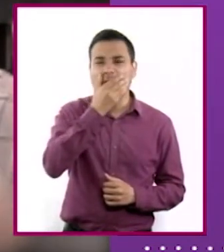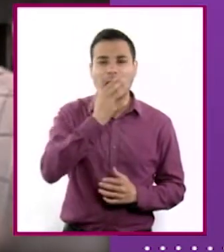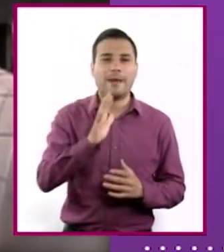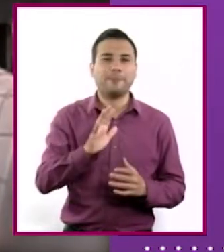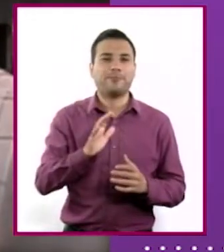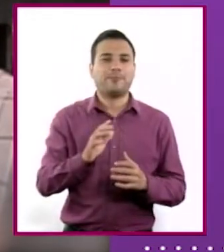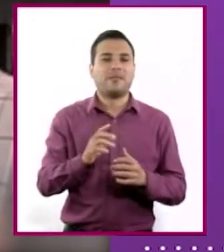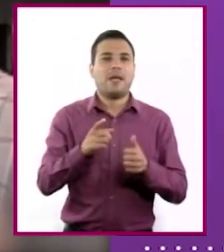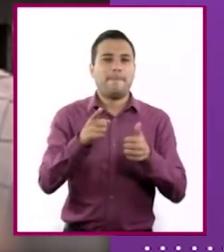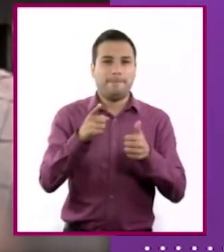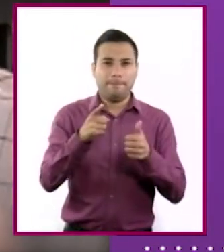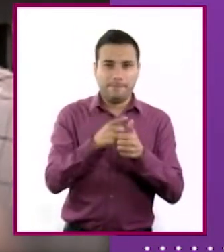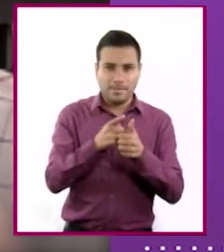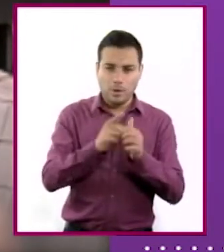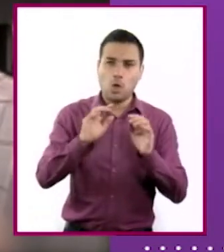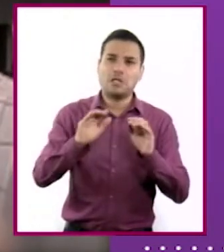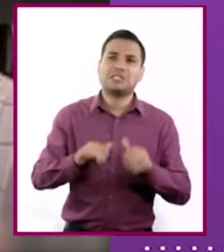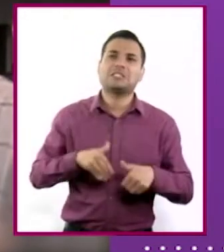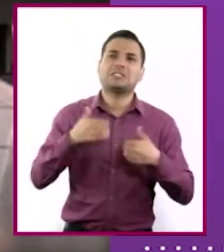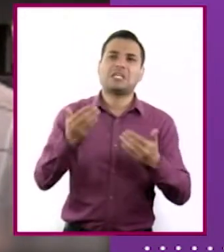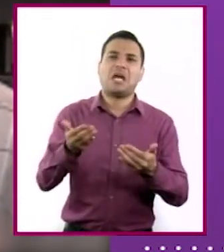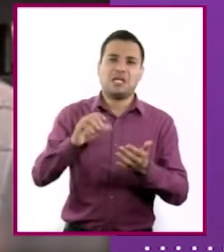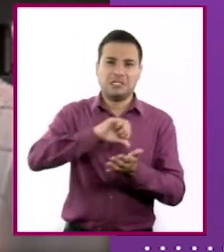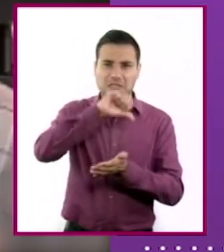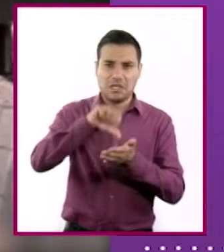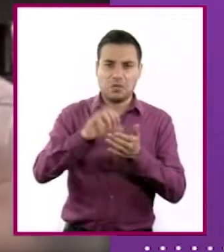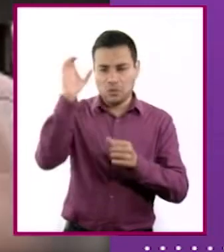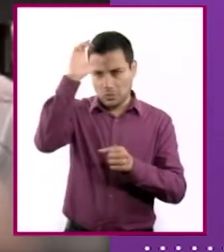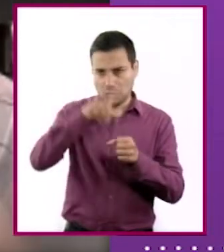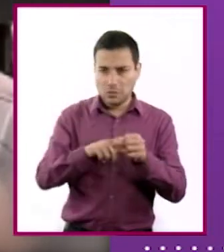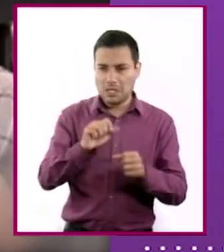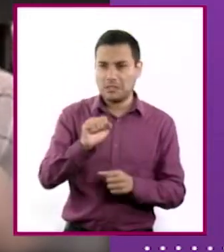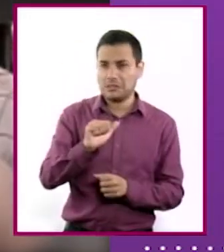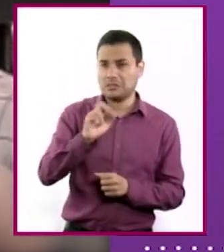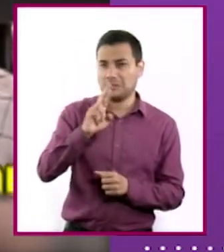First, I arrived at La Covacha and I talked to Sarasvati.